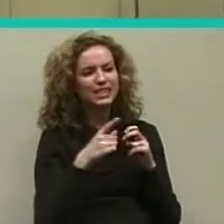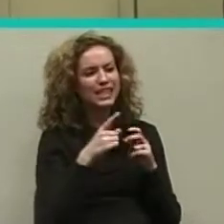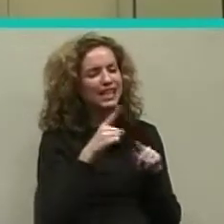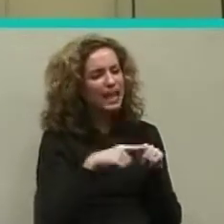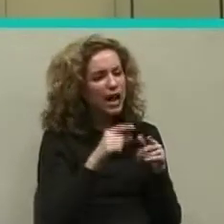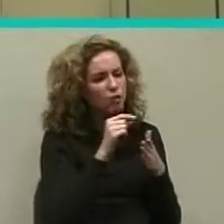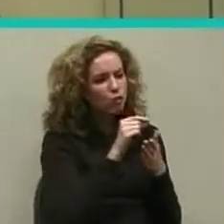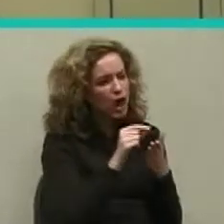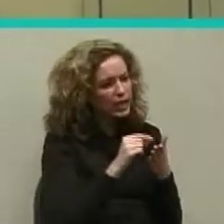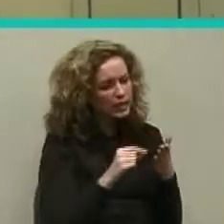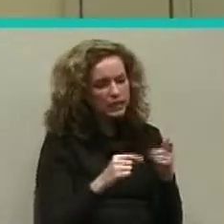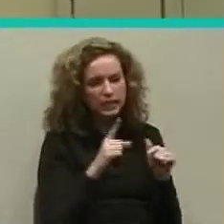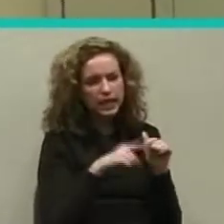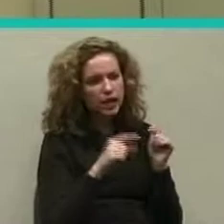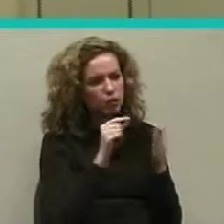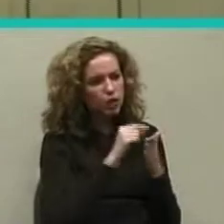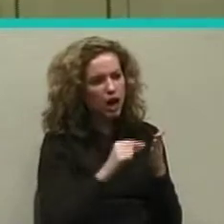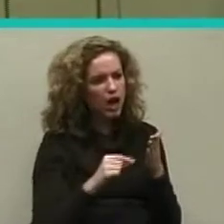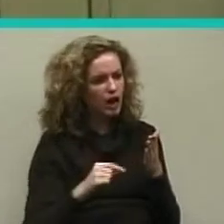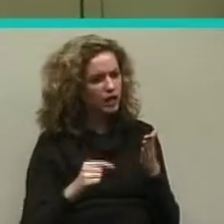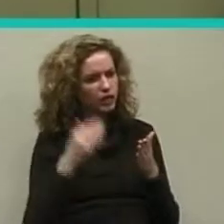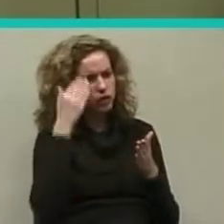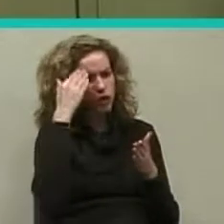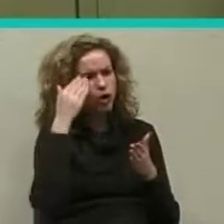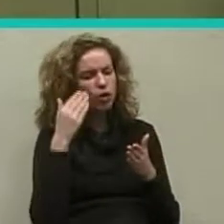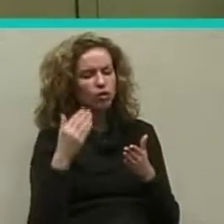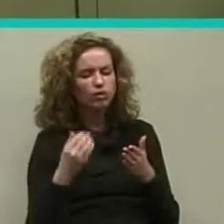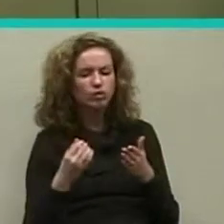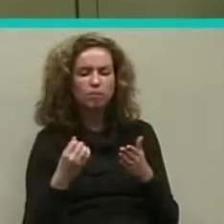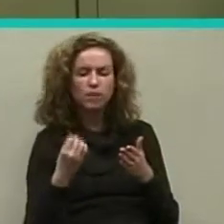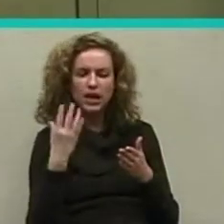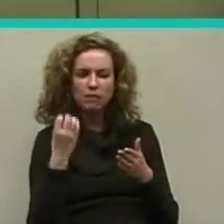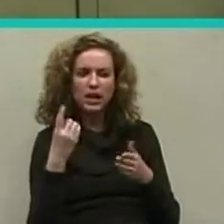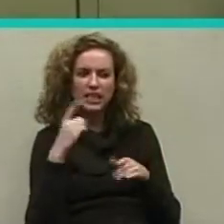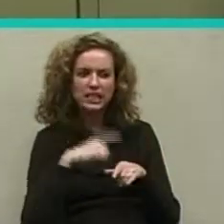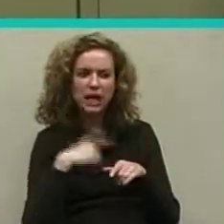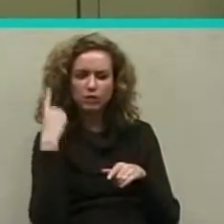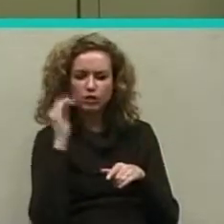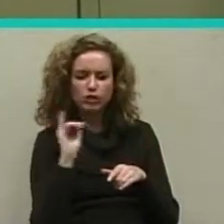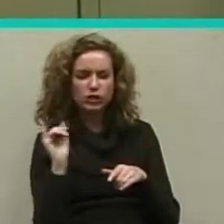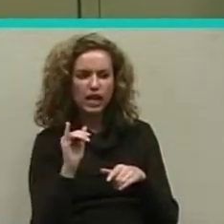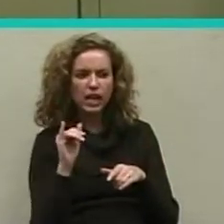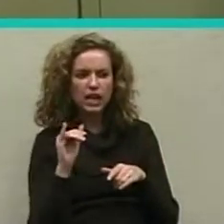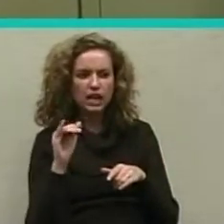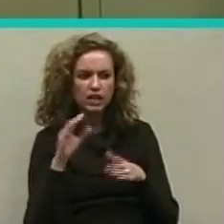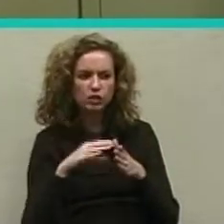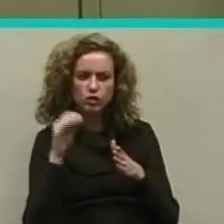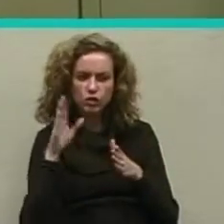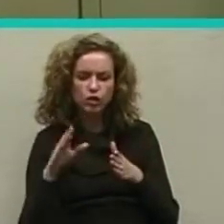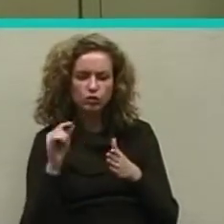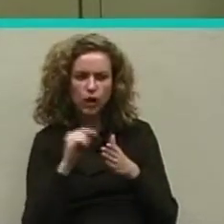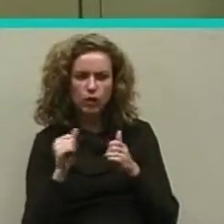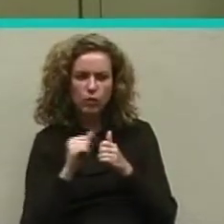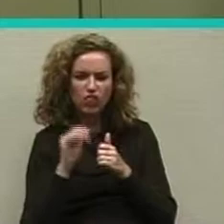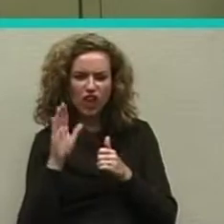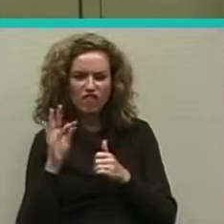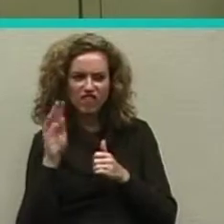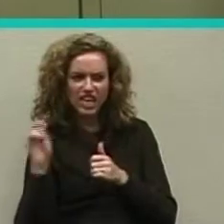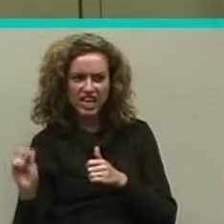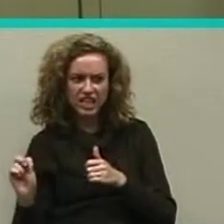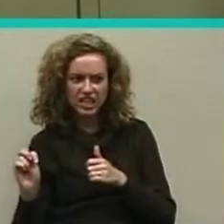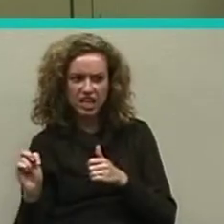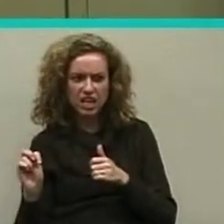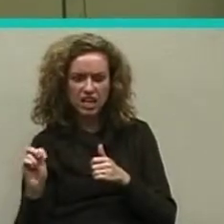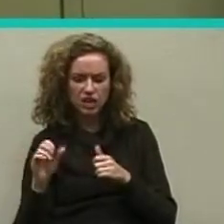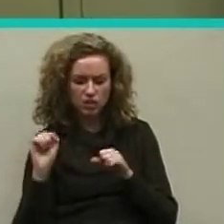quite frankly, and it's not very rare that you look at what they're writing, it looks like they're writing it with their feet. Right? You can just look at this and say, I